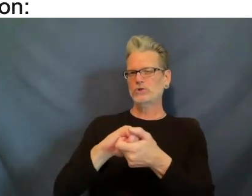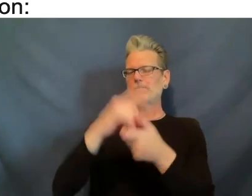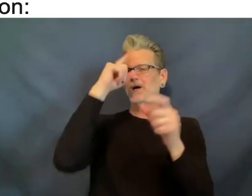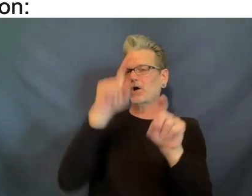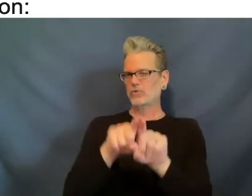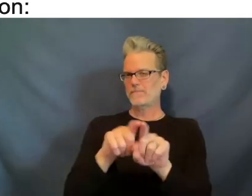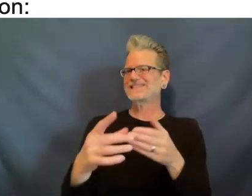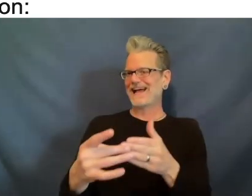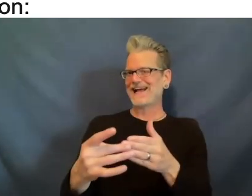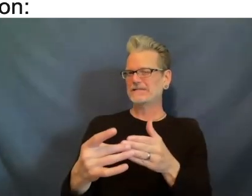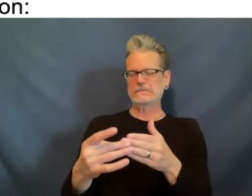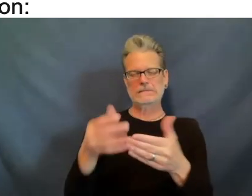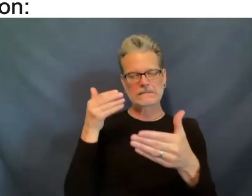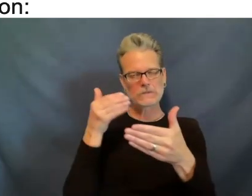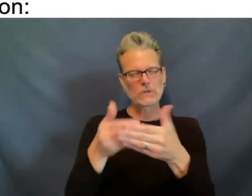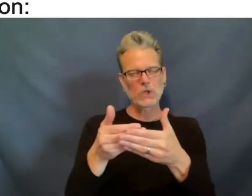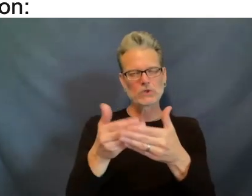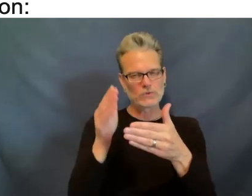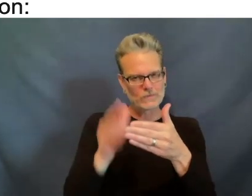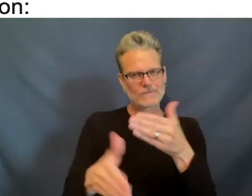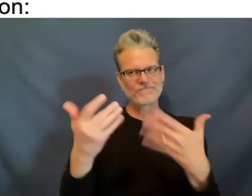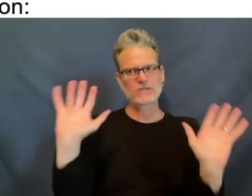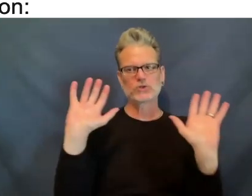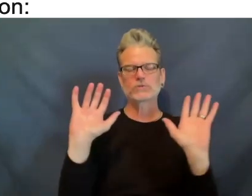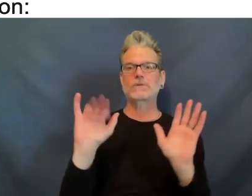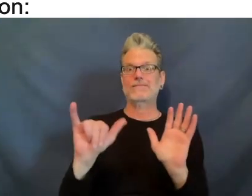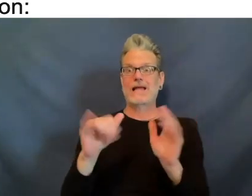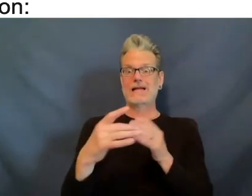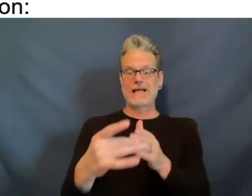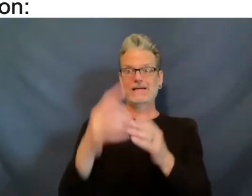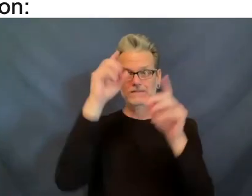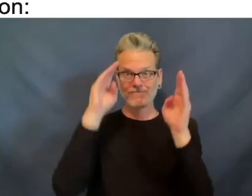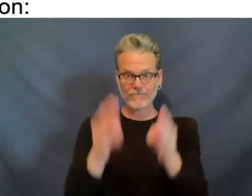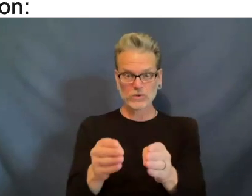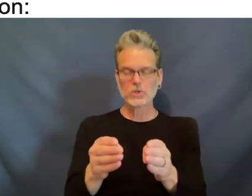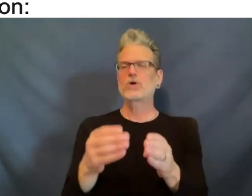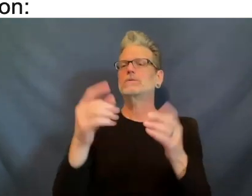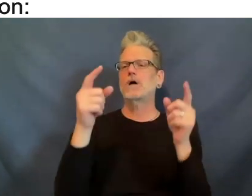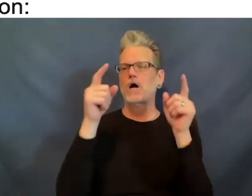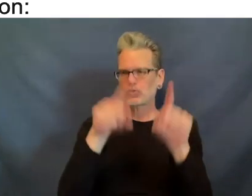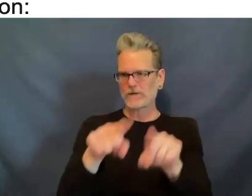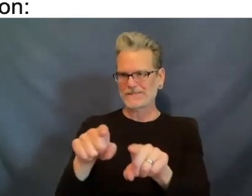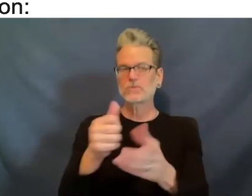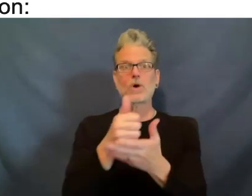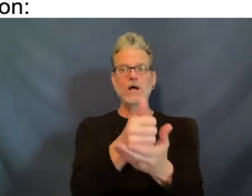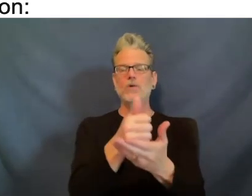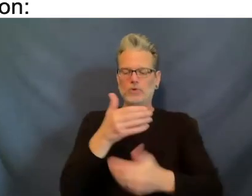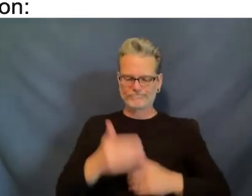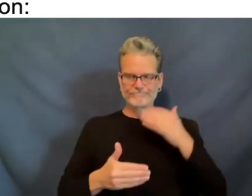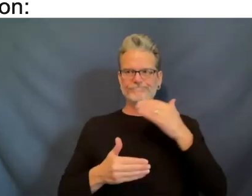close to being finished. And this guide is focused on agreements and will help walk partners through the agreement